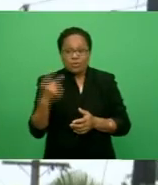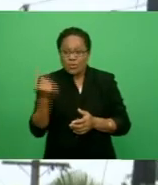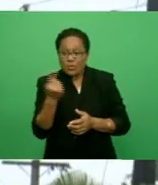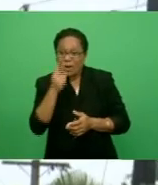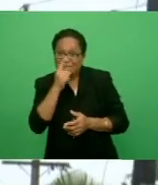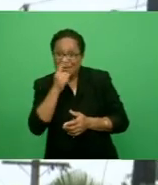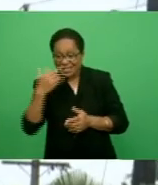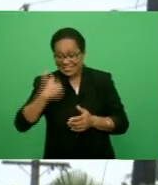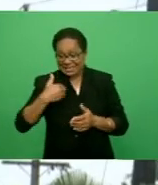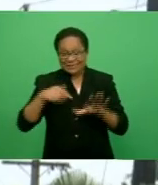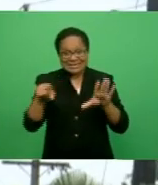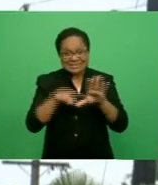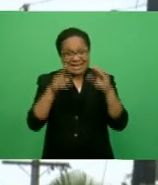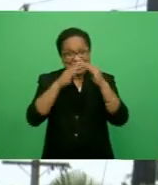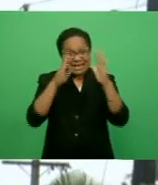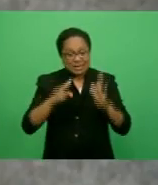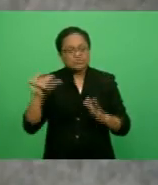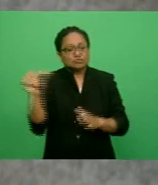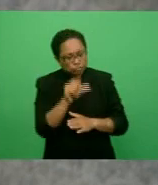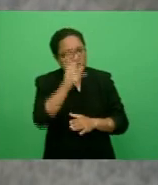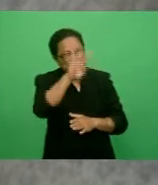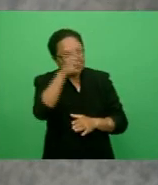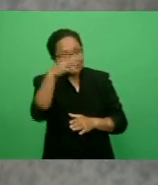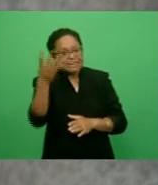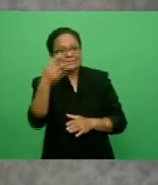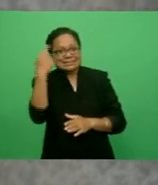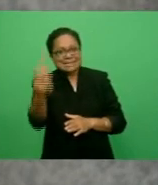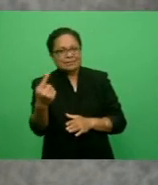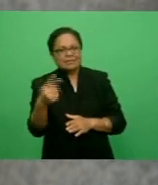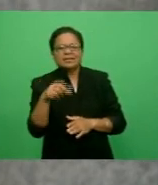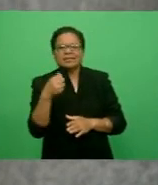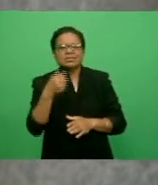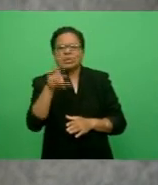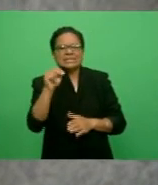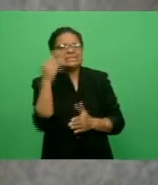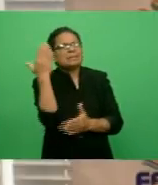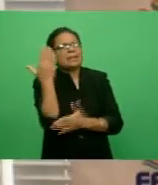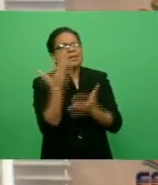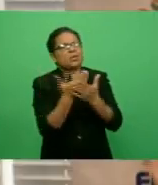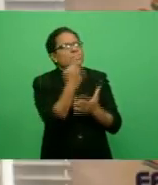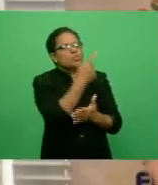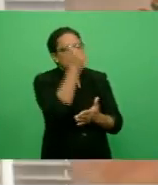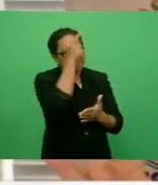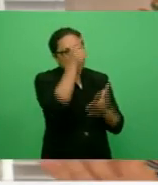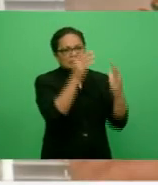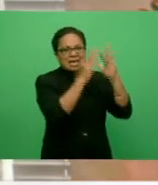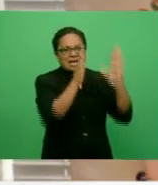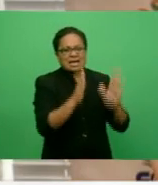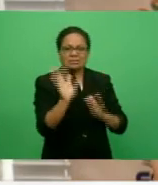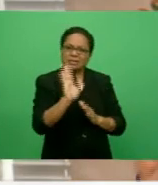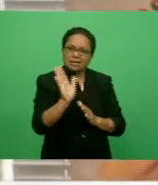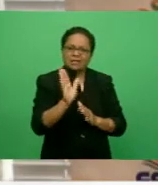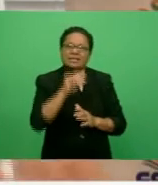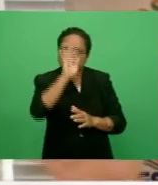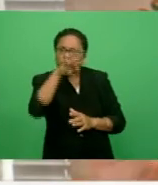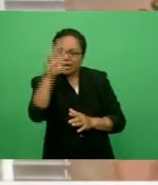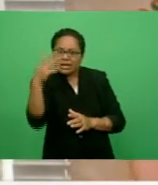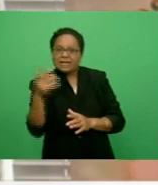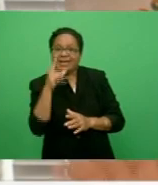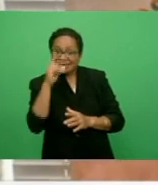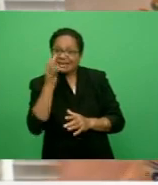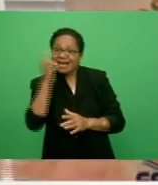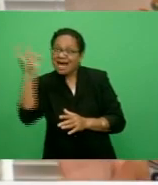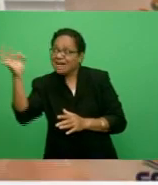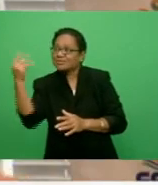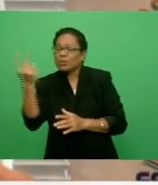especially if they are renting and landlords not helping in the situation of electrical failures. It's better for you to immediately get the services